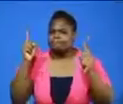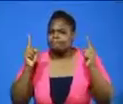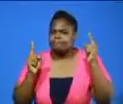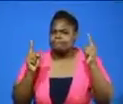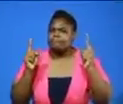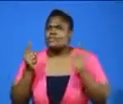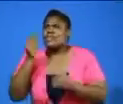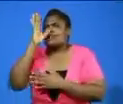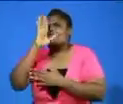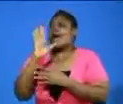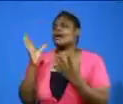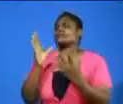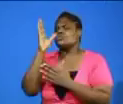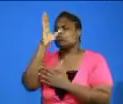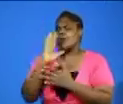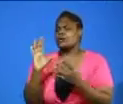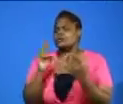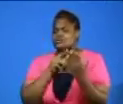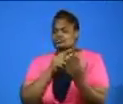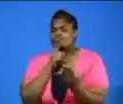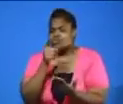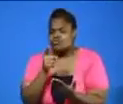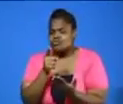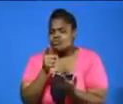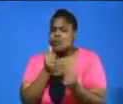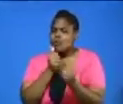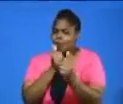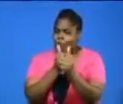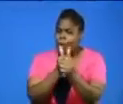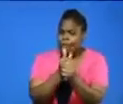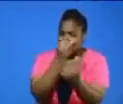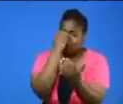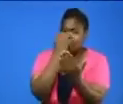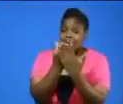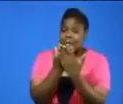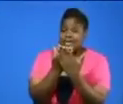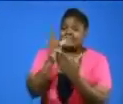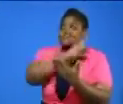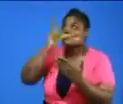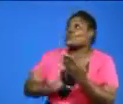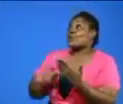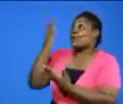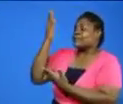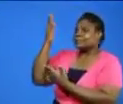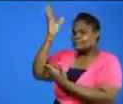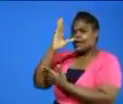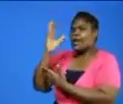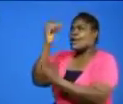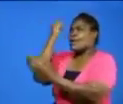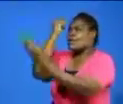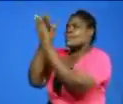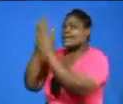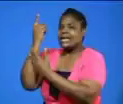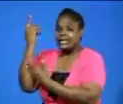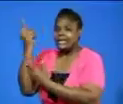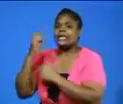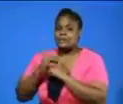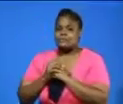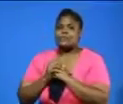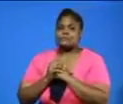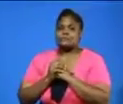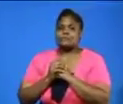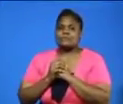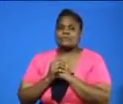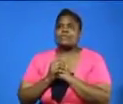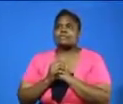God's words are true, follow them. If the Lord God is God, obey him. There's no time now